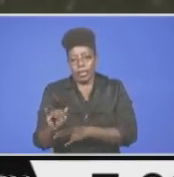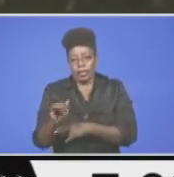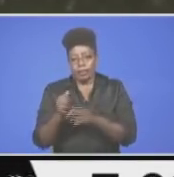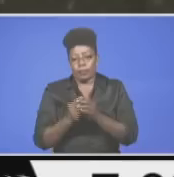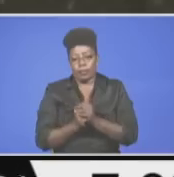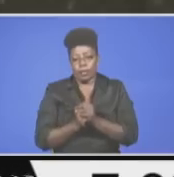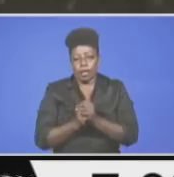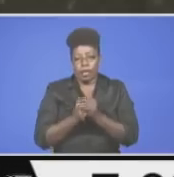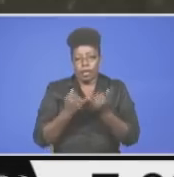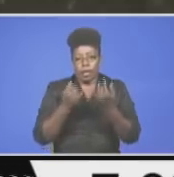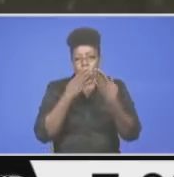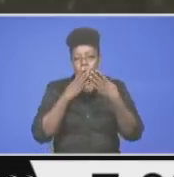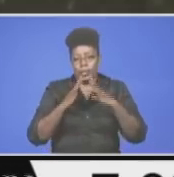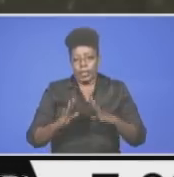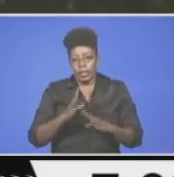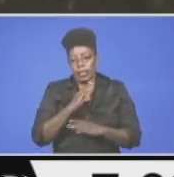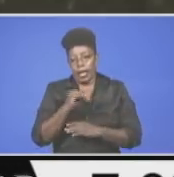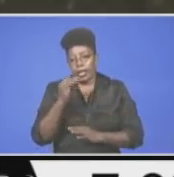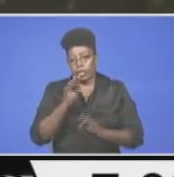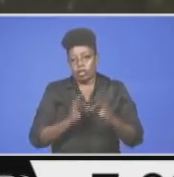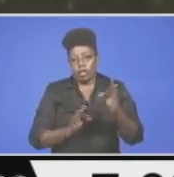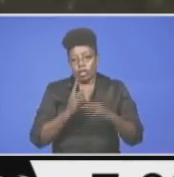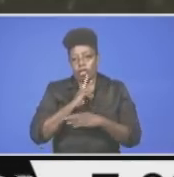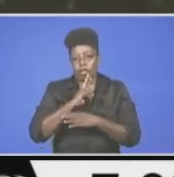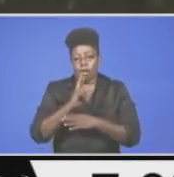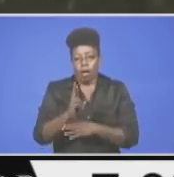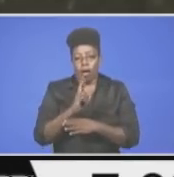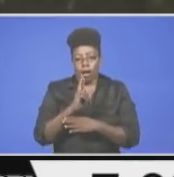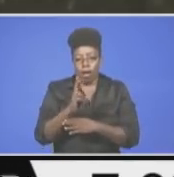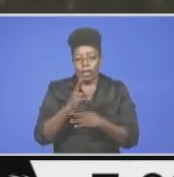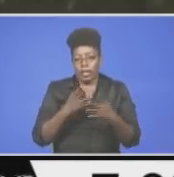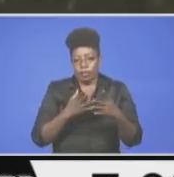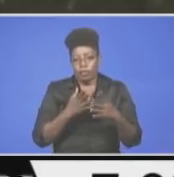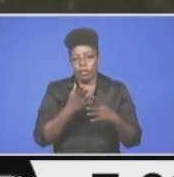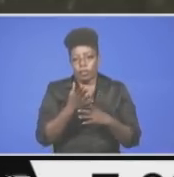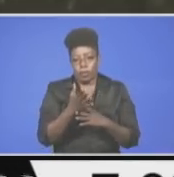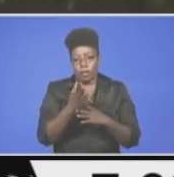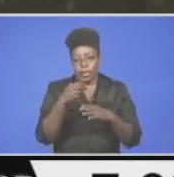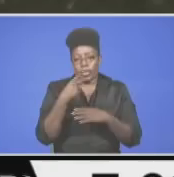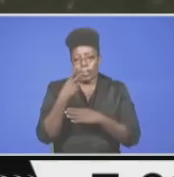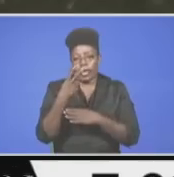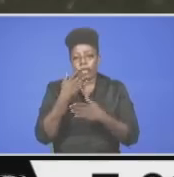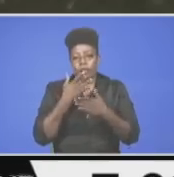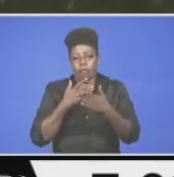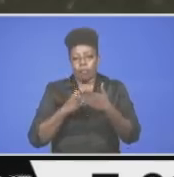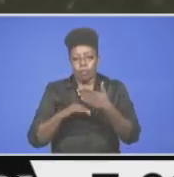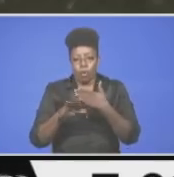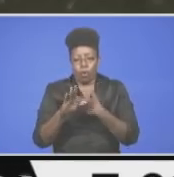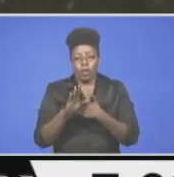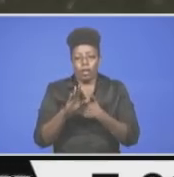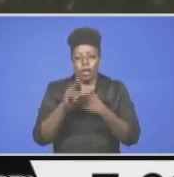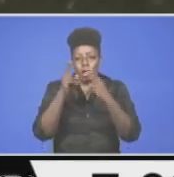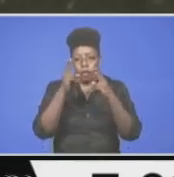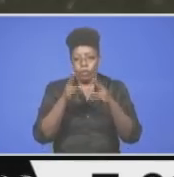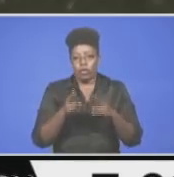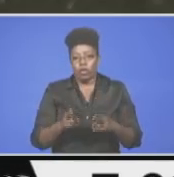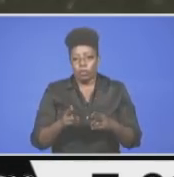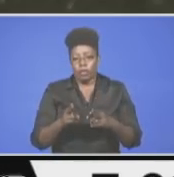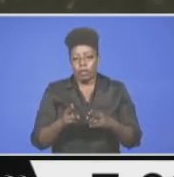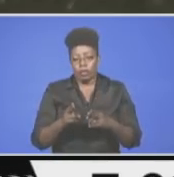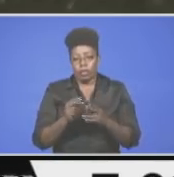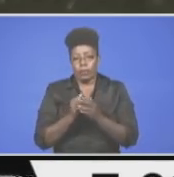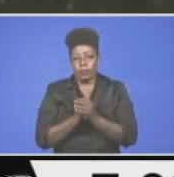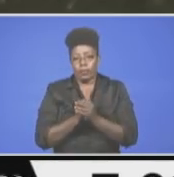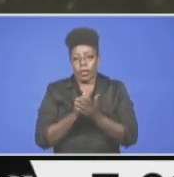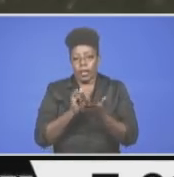Peace and justice are as invisible as the bond of human dignity, which